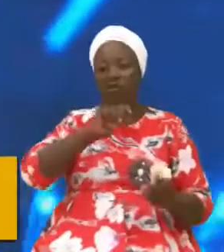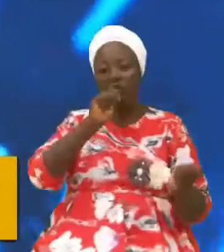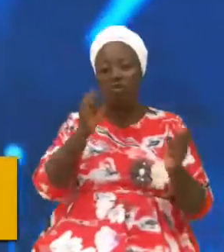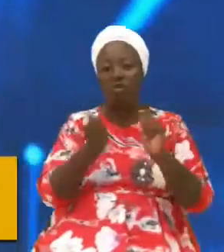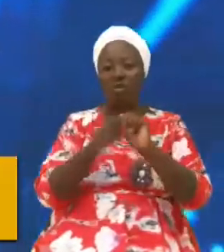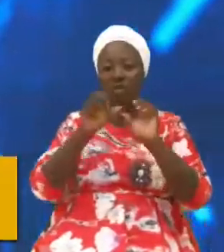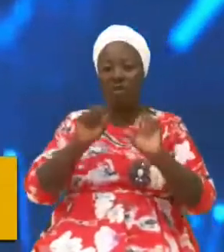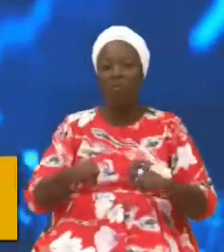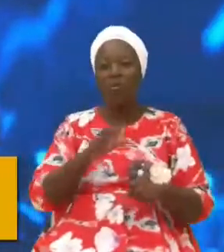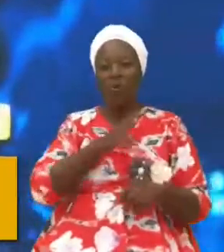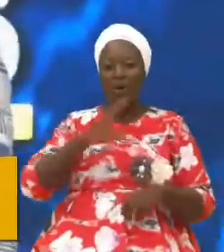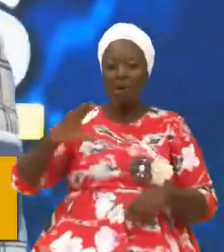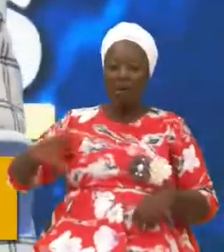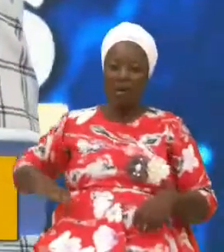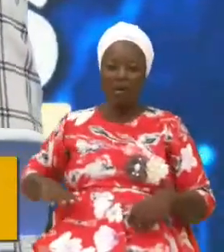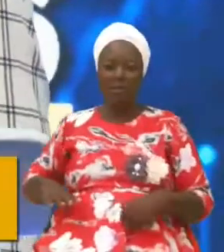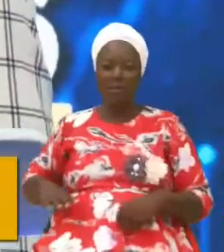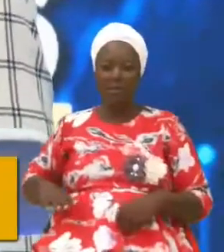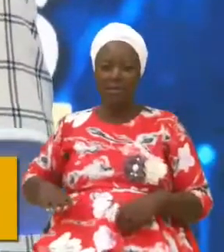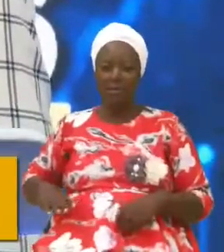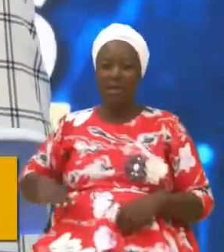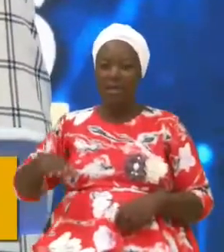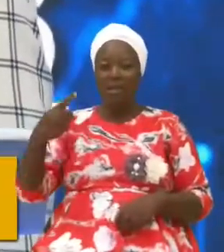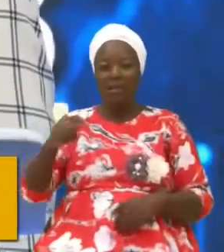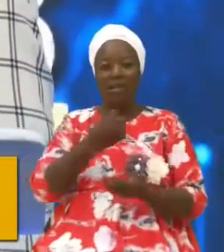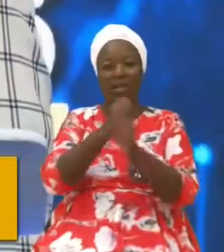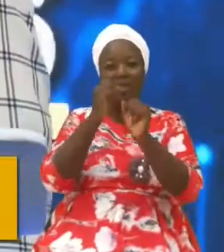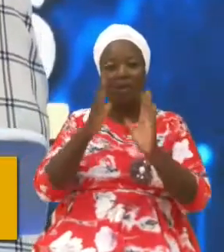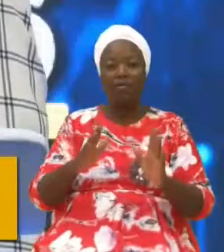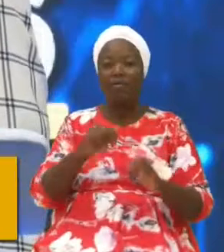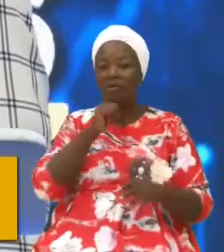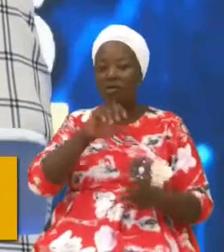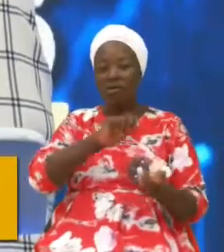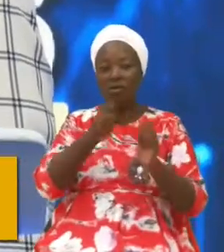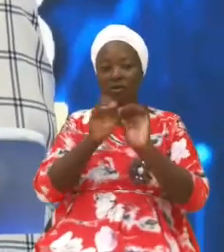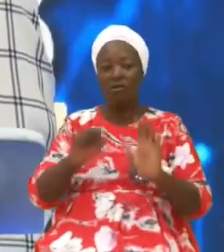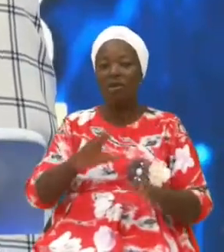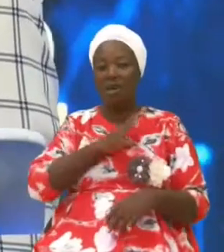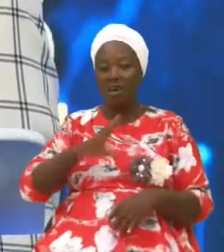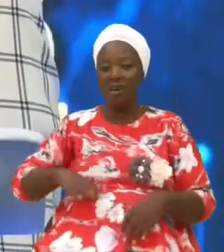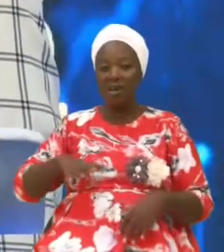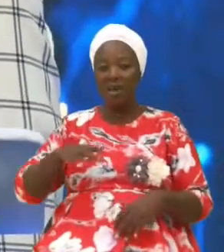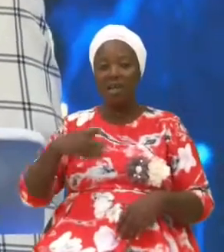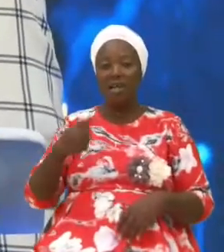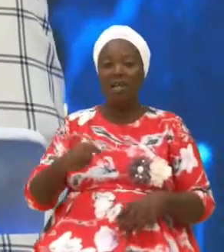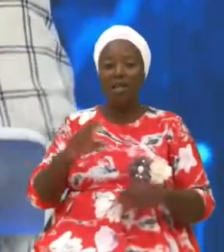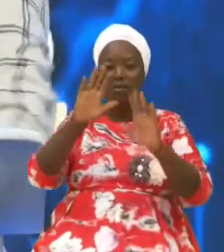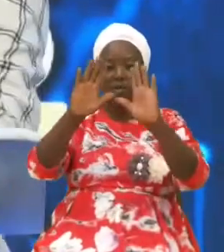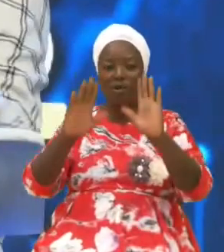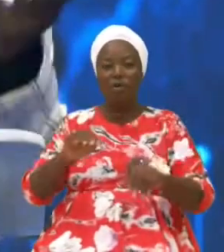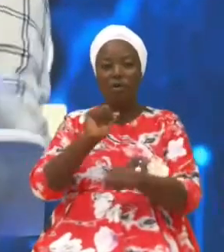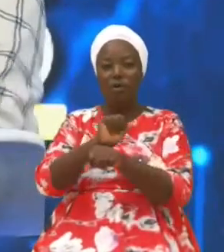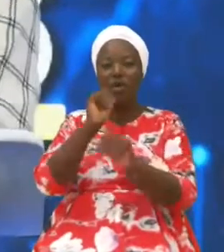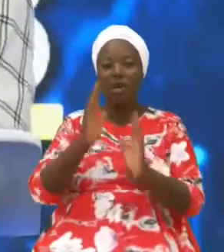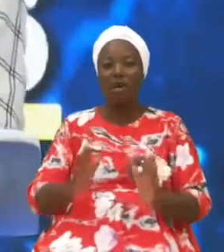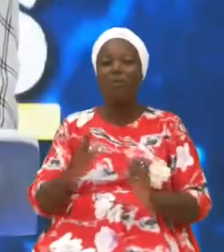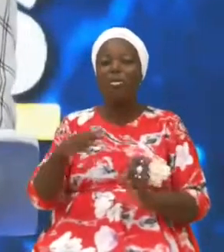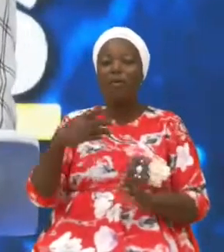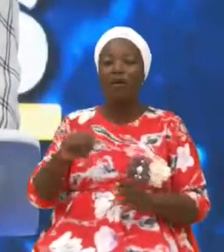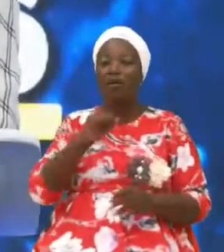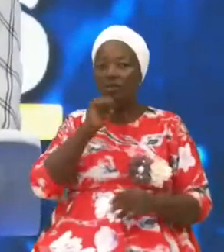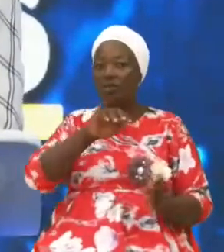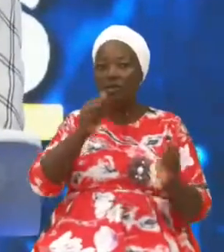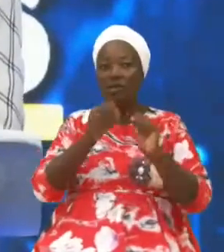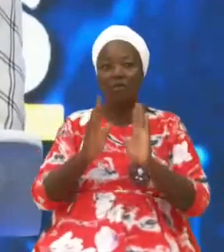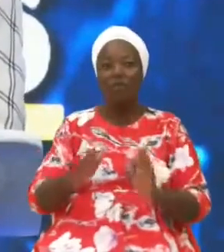the unchangeable Christ. Unchangeable Christ, the Savior. Unchangeable Christ,